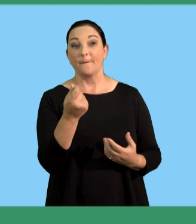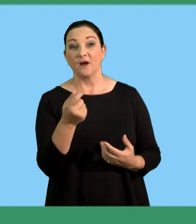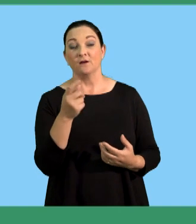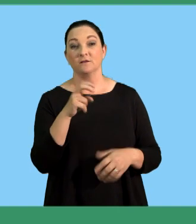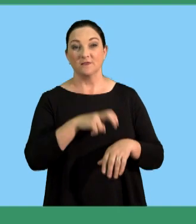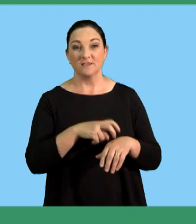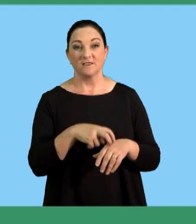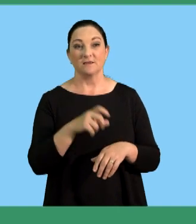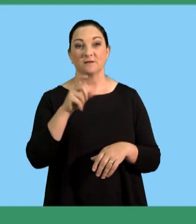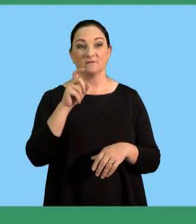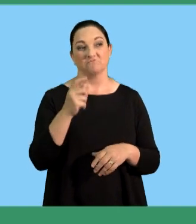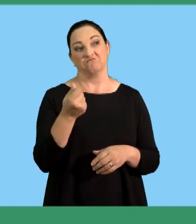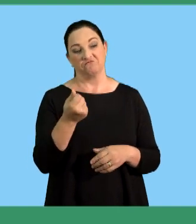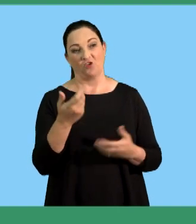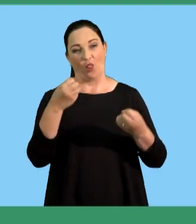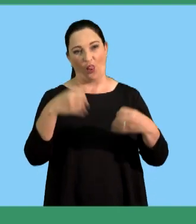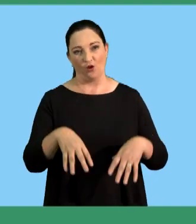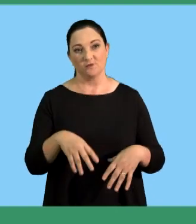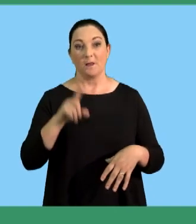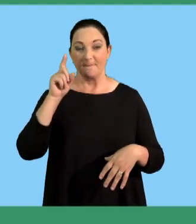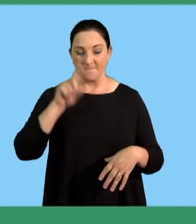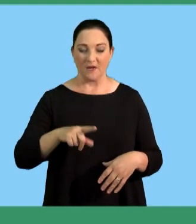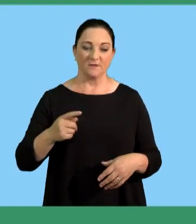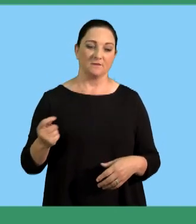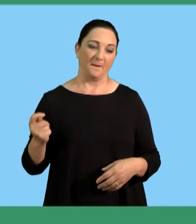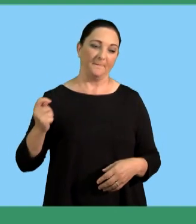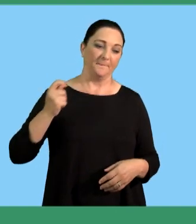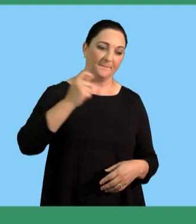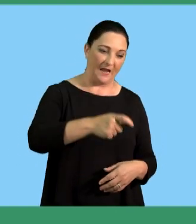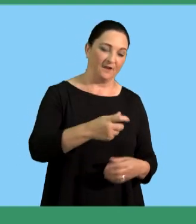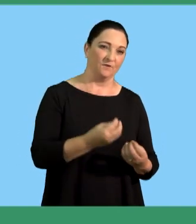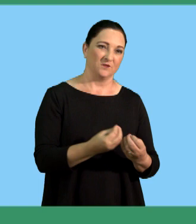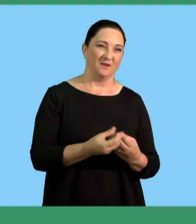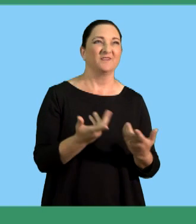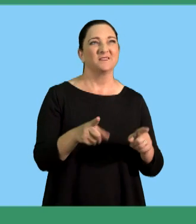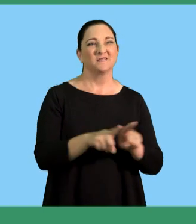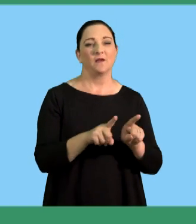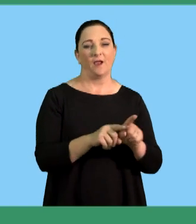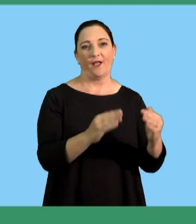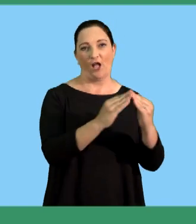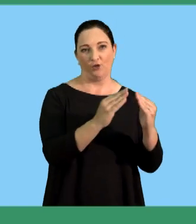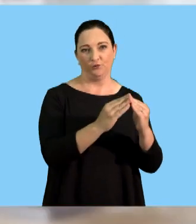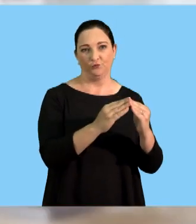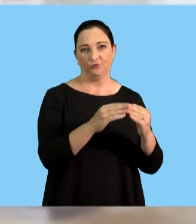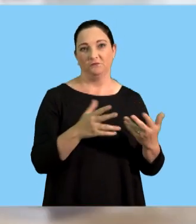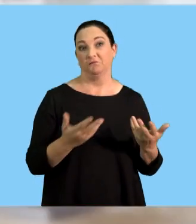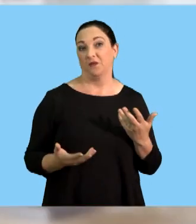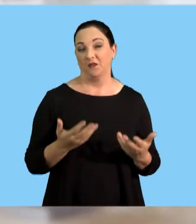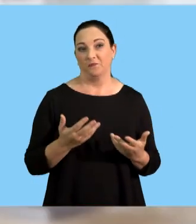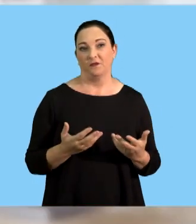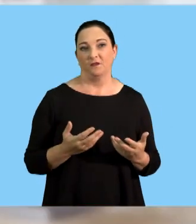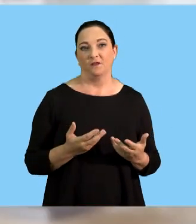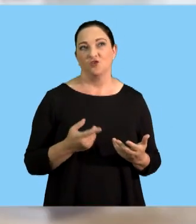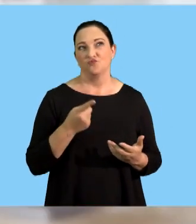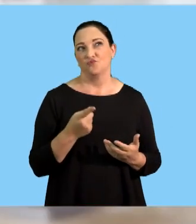must be compensated to the insured. So this would happen, as I said, to a house, to say now you are insured, maybe